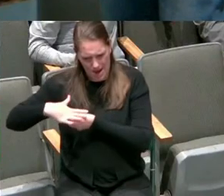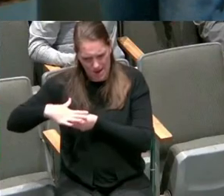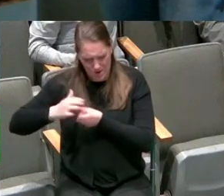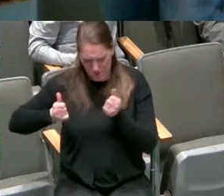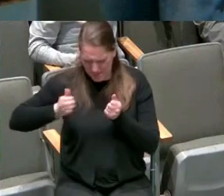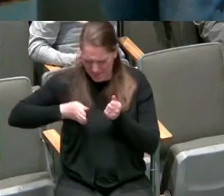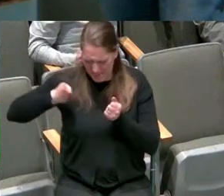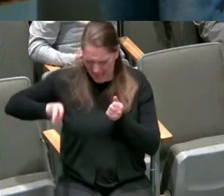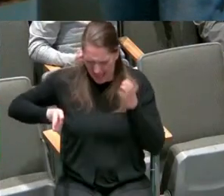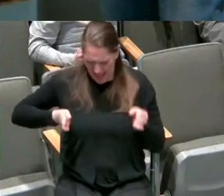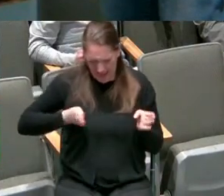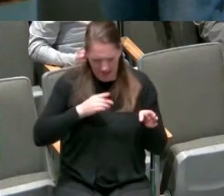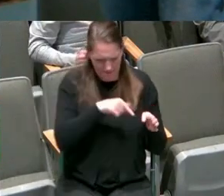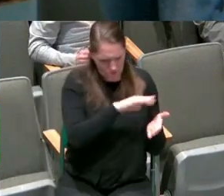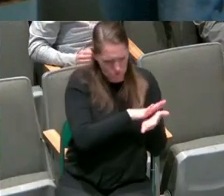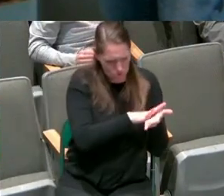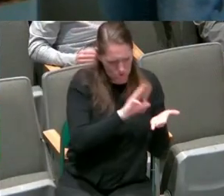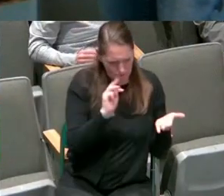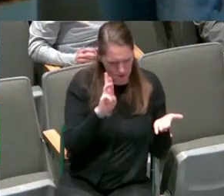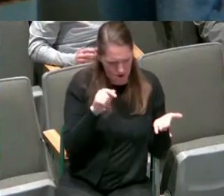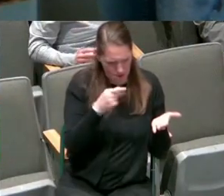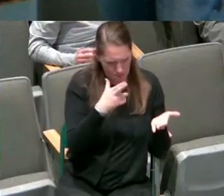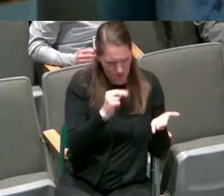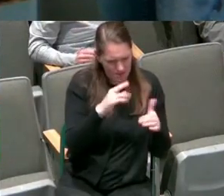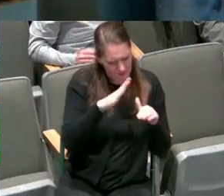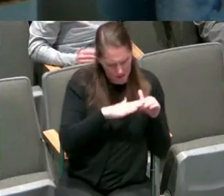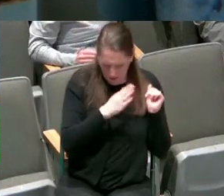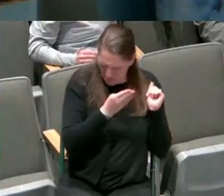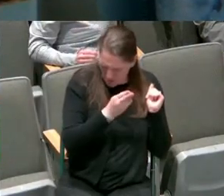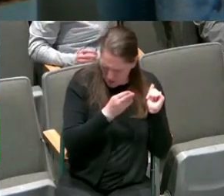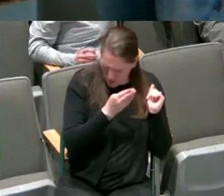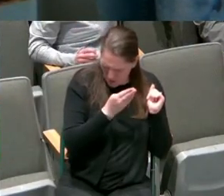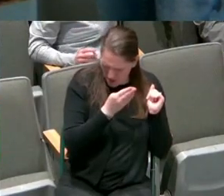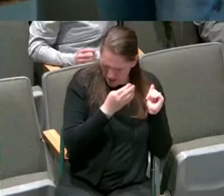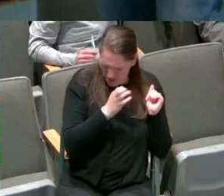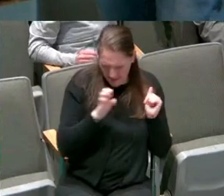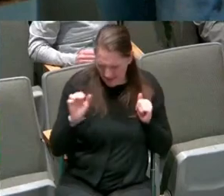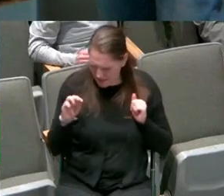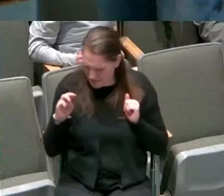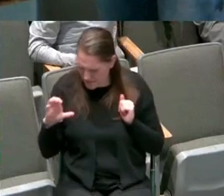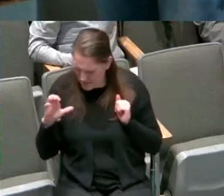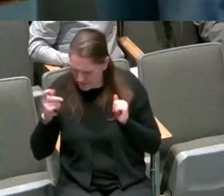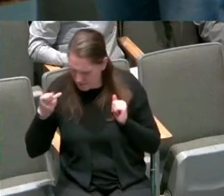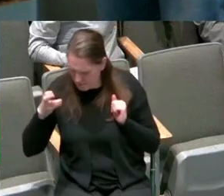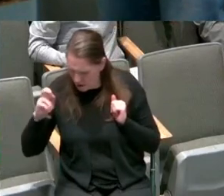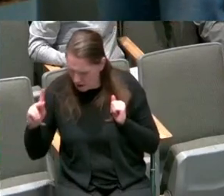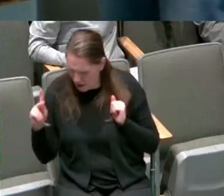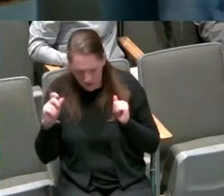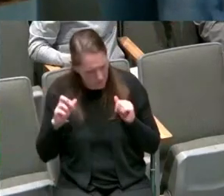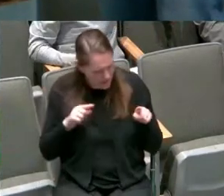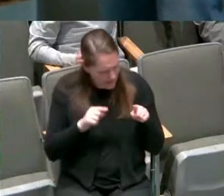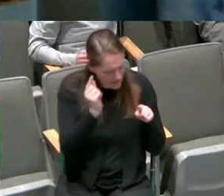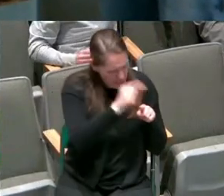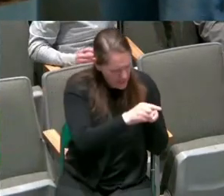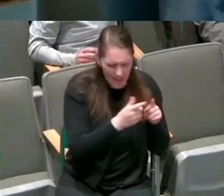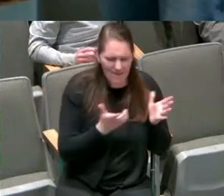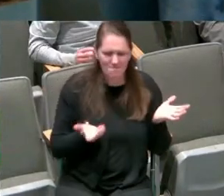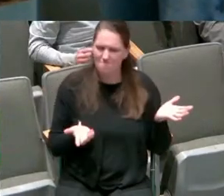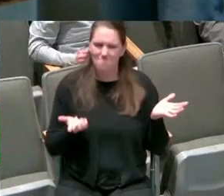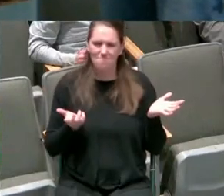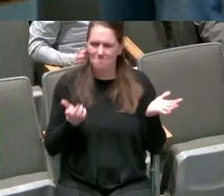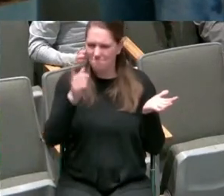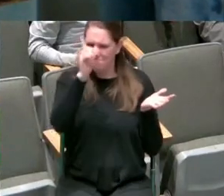side of marathon school is it on the blueberry is it on the AMC park side or is it on the other side it